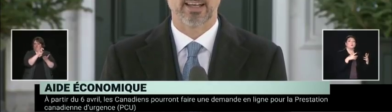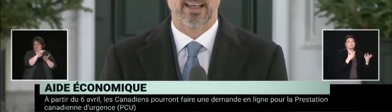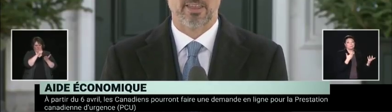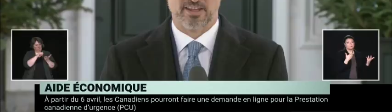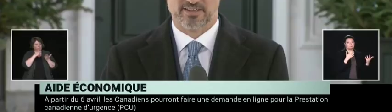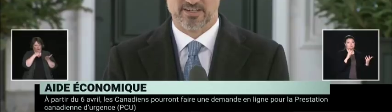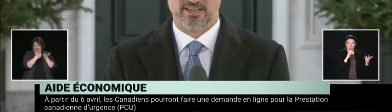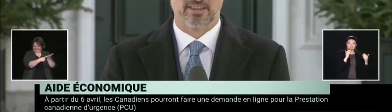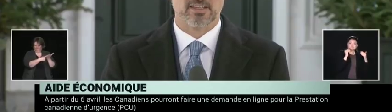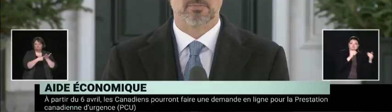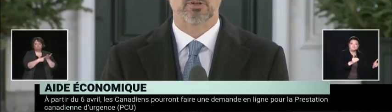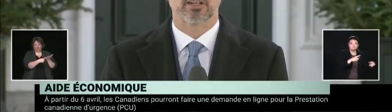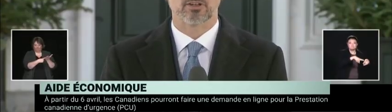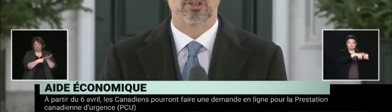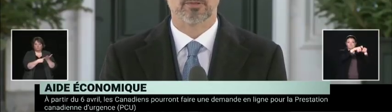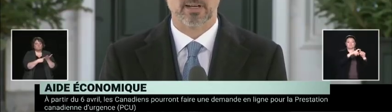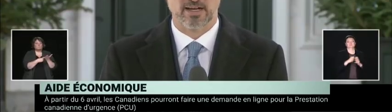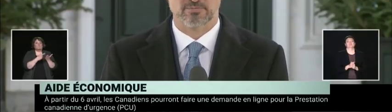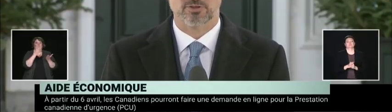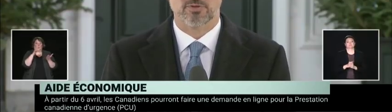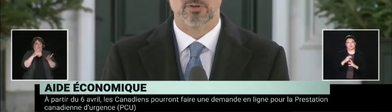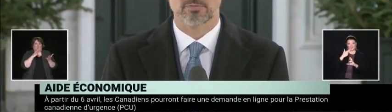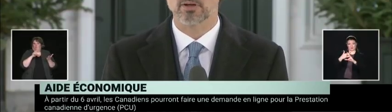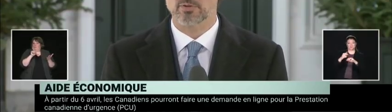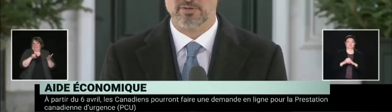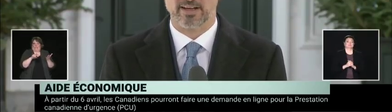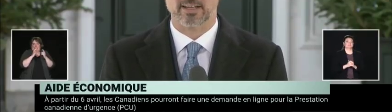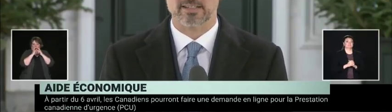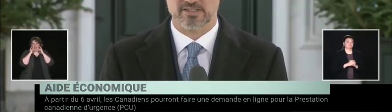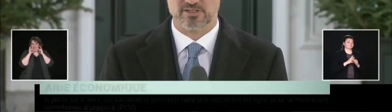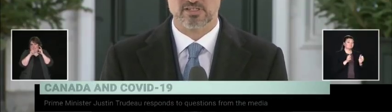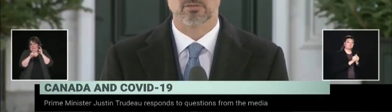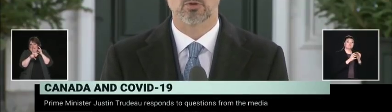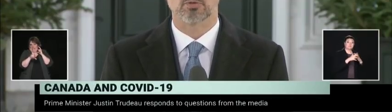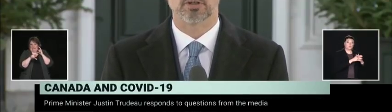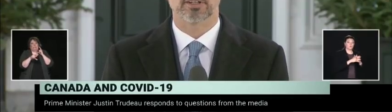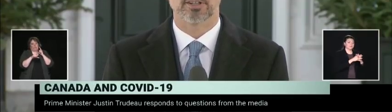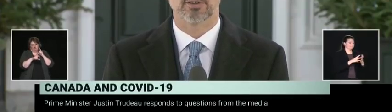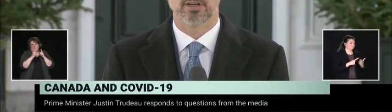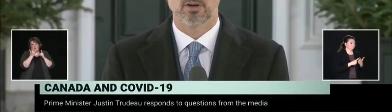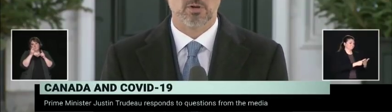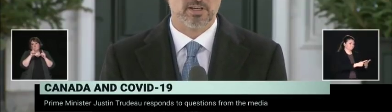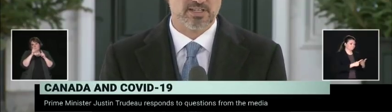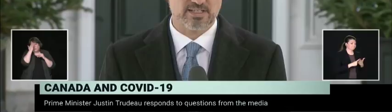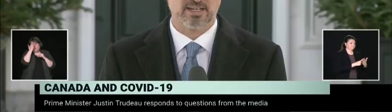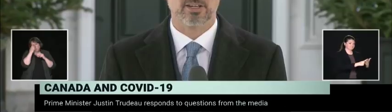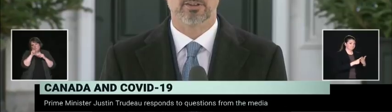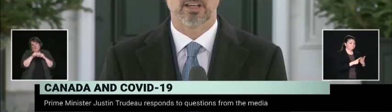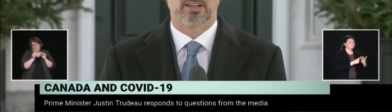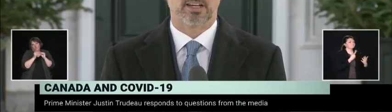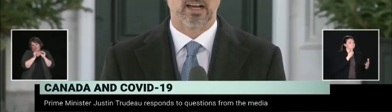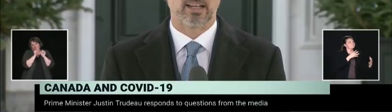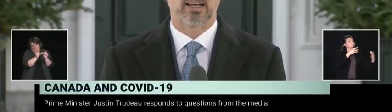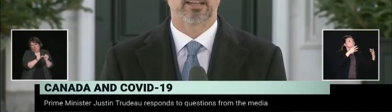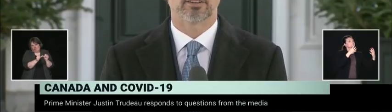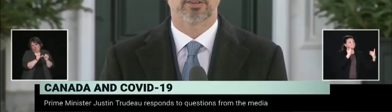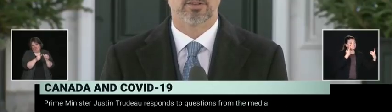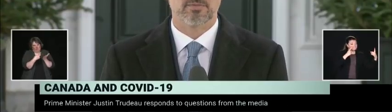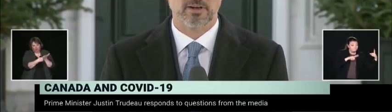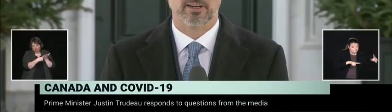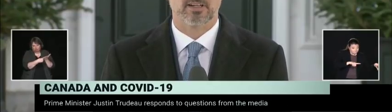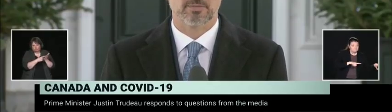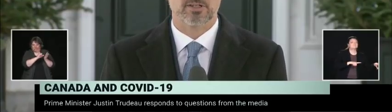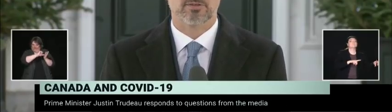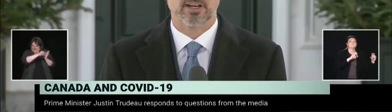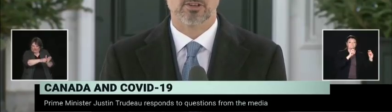assured that this particular shipment comes through, but we recognize there is still more work to do. We're going to continue to highlight to